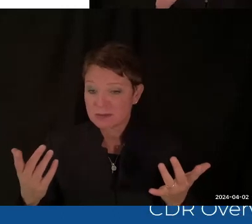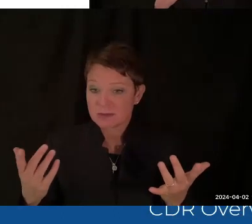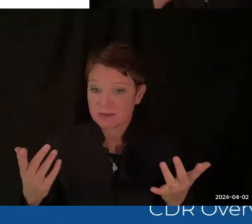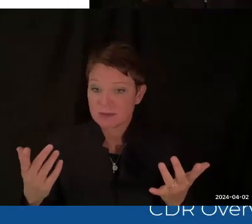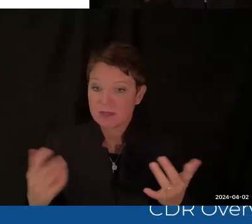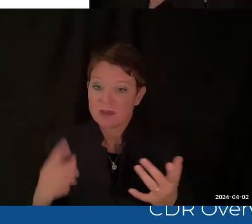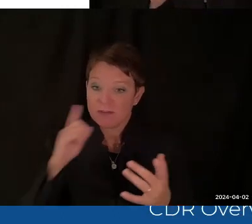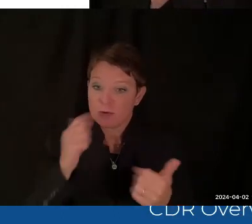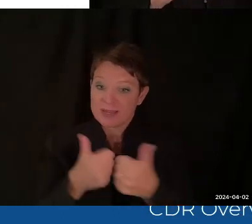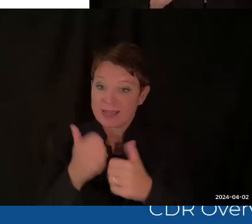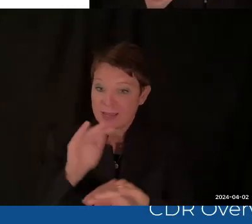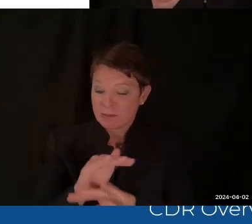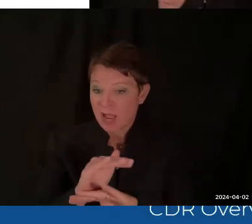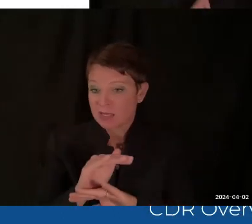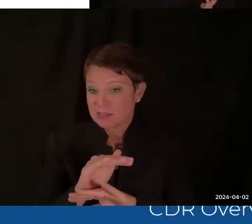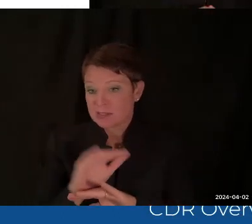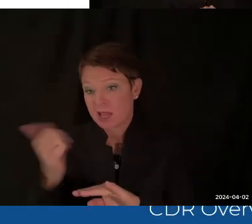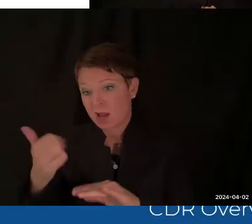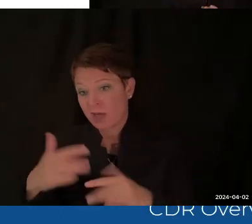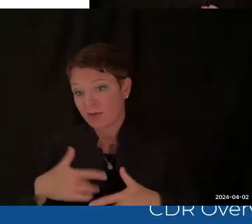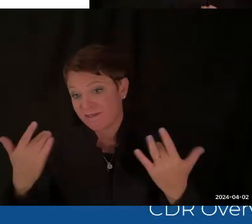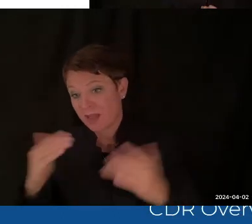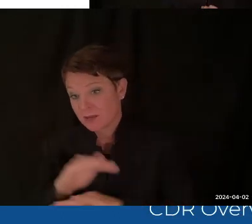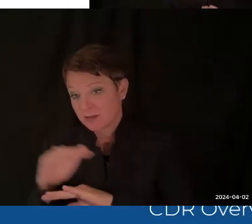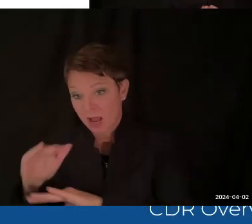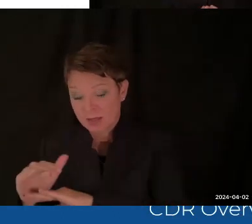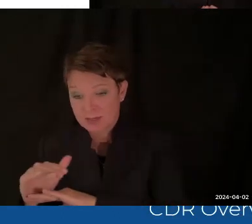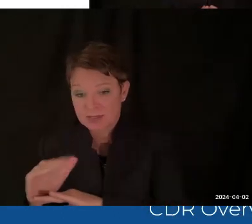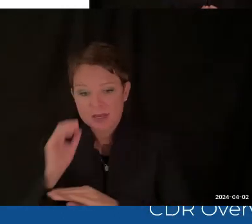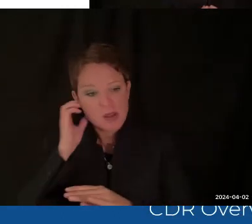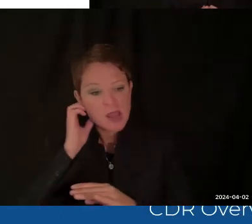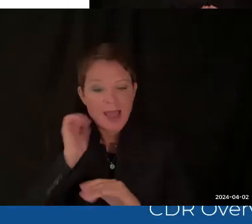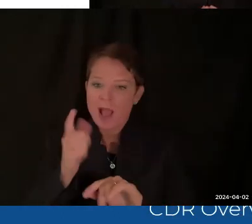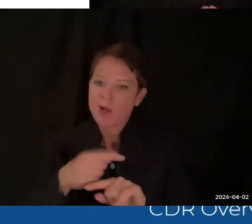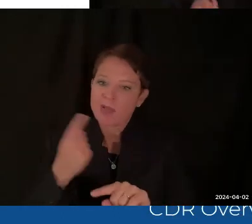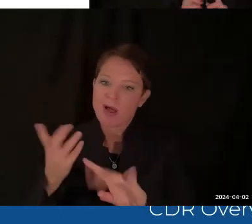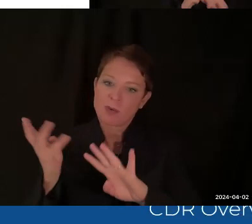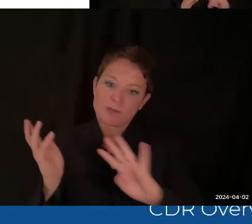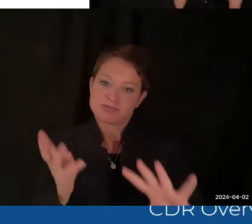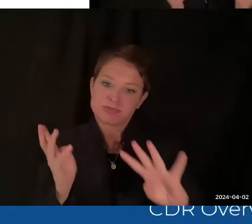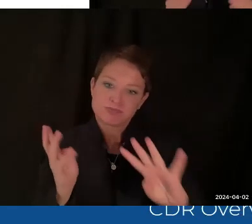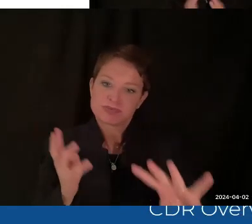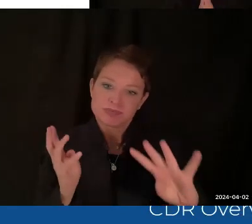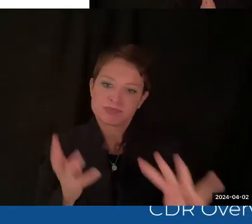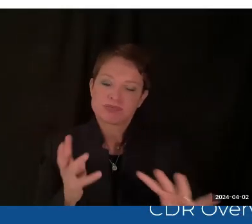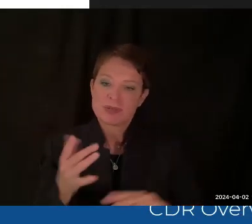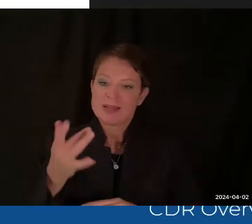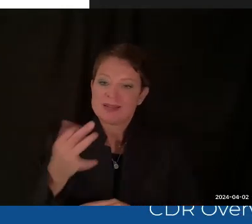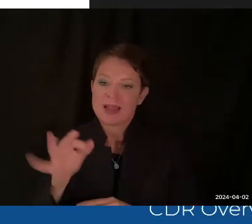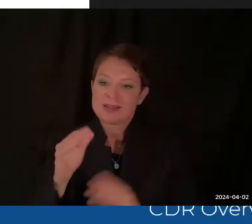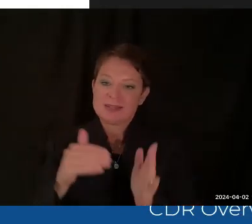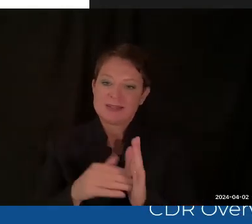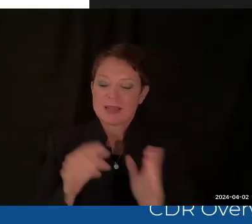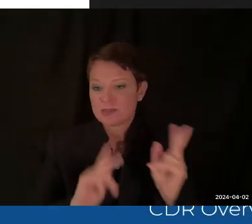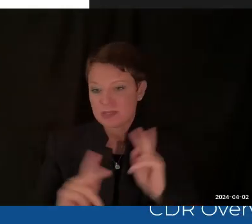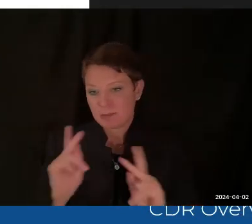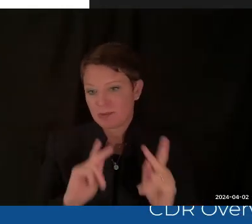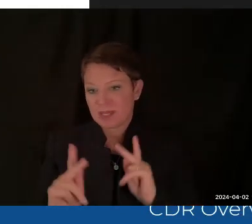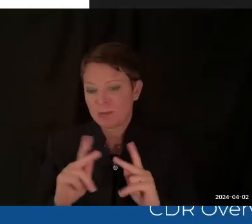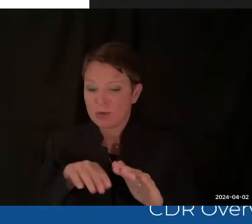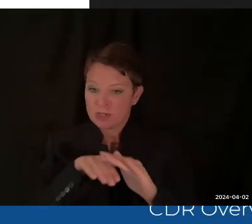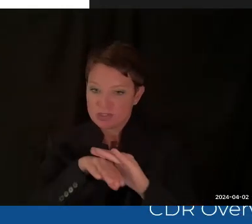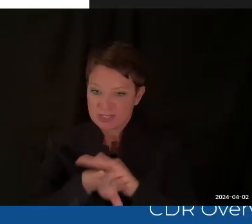events for game nights and other event nights? And really, how long will it take the approximately 19,000 people to